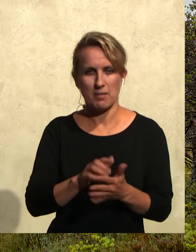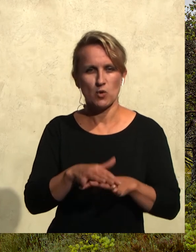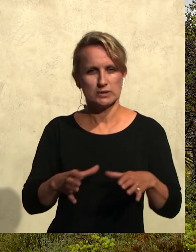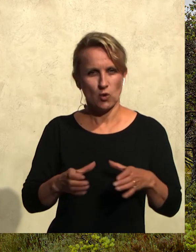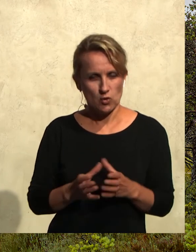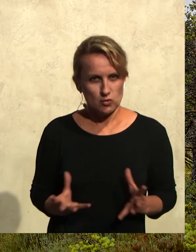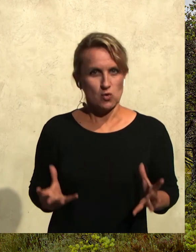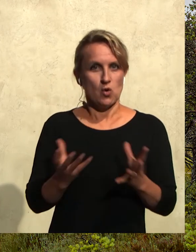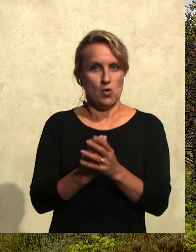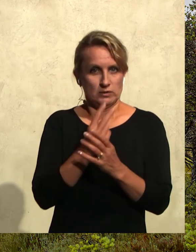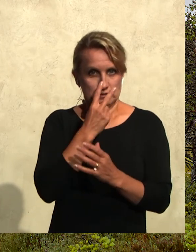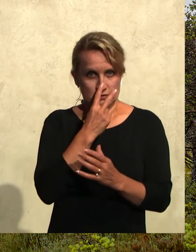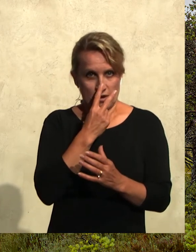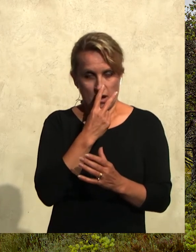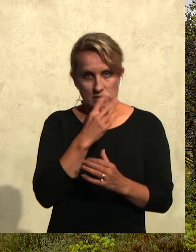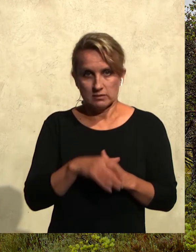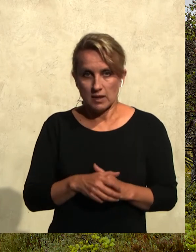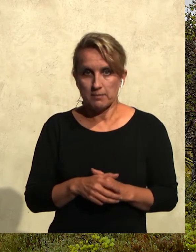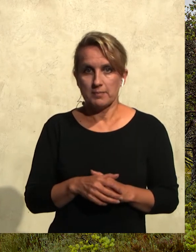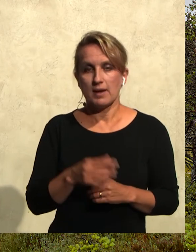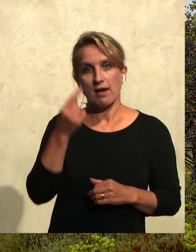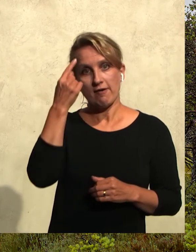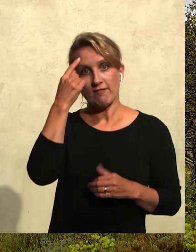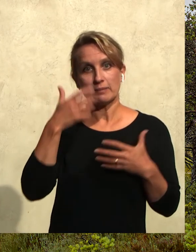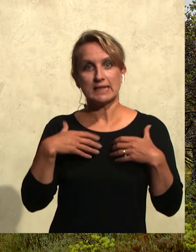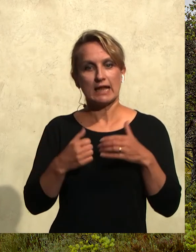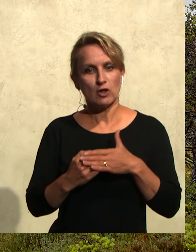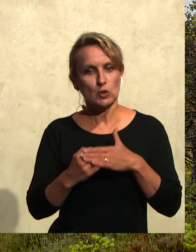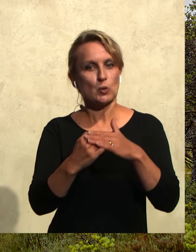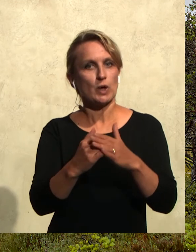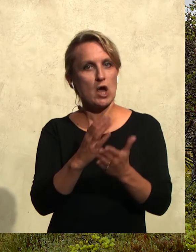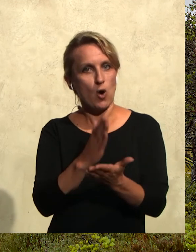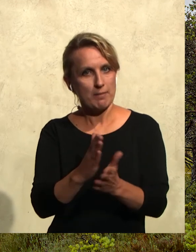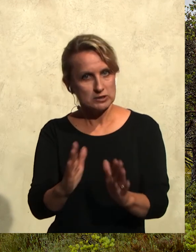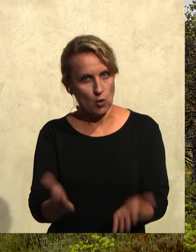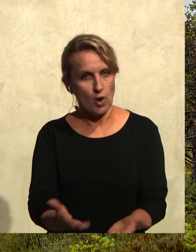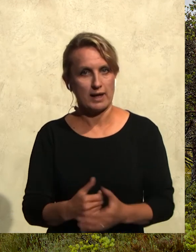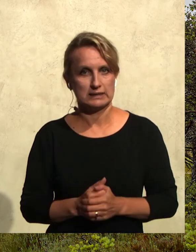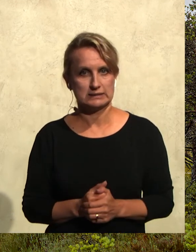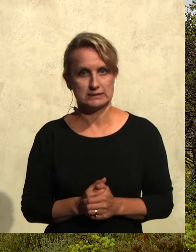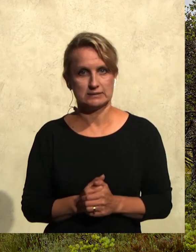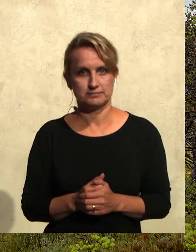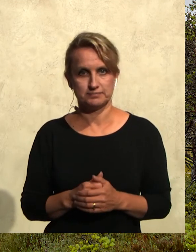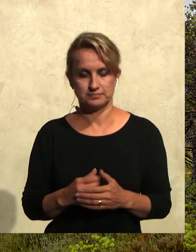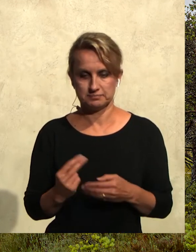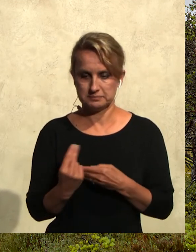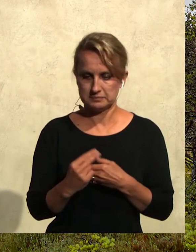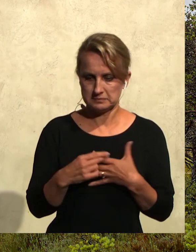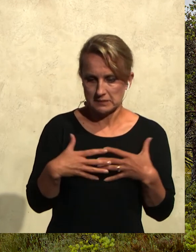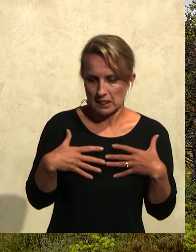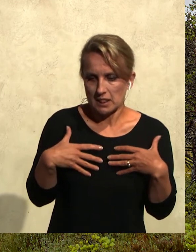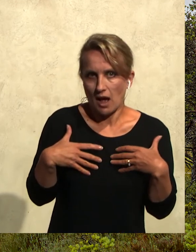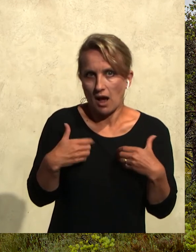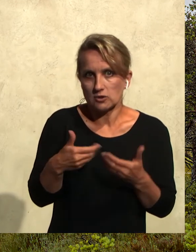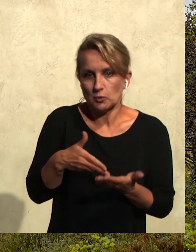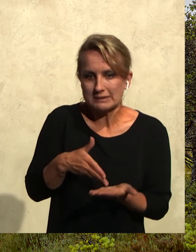and the supporting the recovery through a sort of building back better approach. These are some of the key recommendations